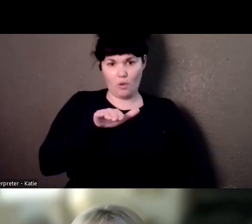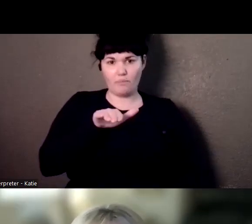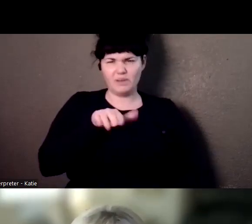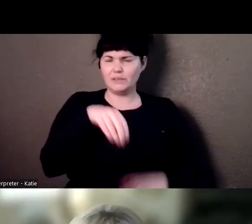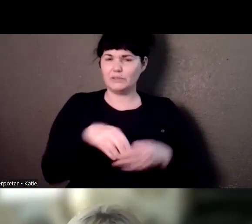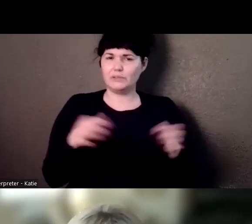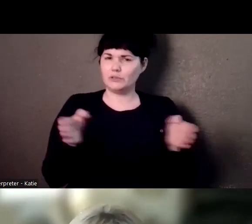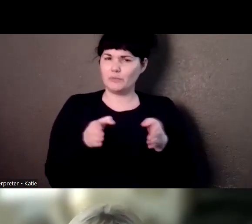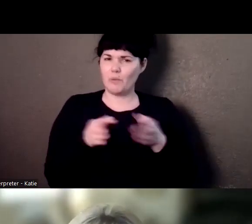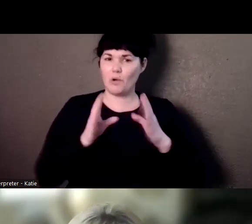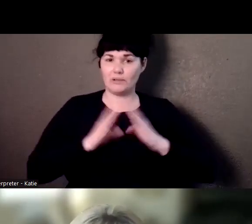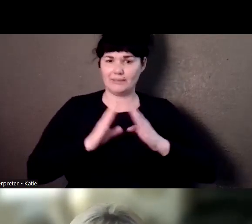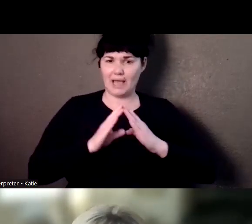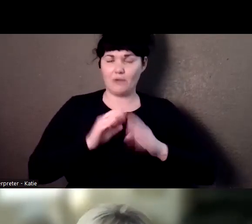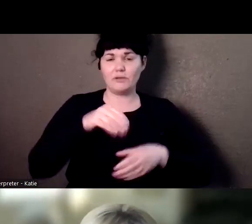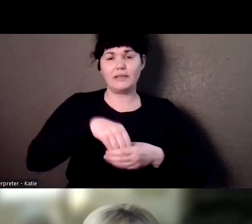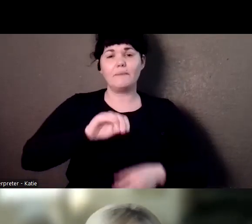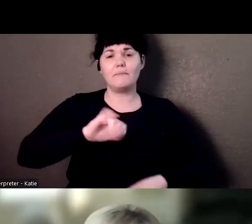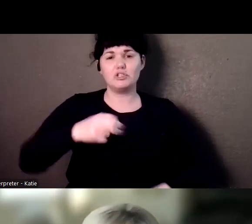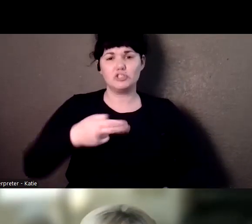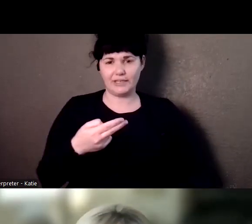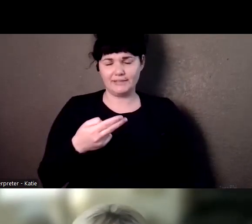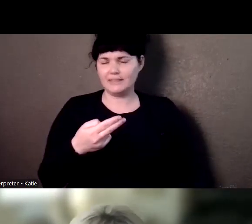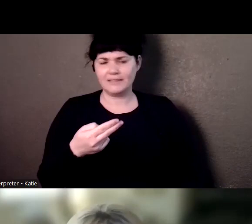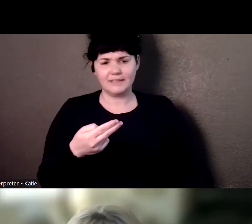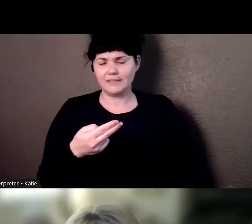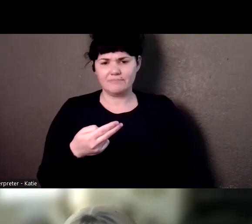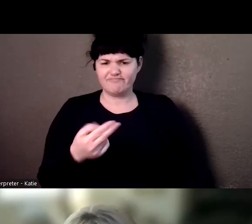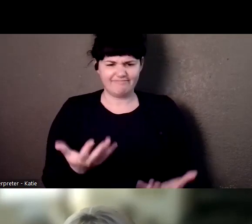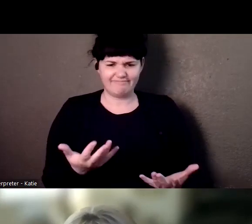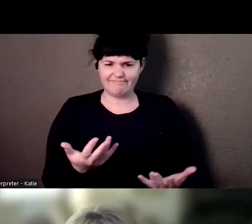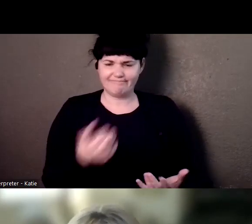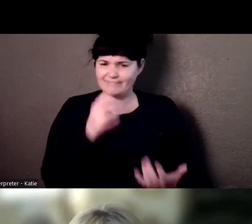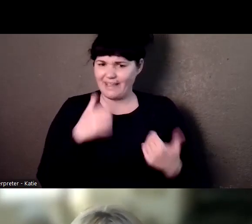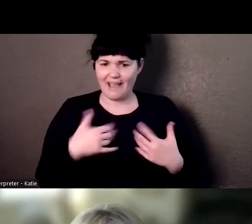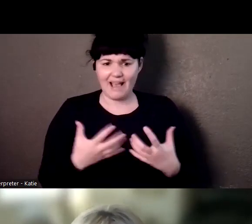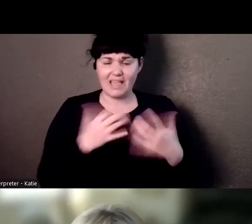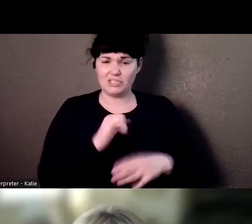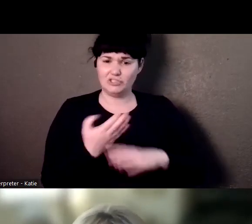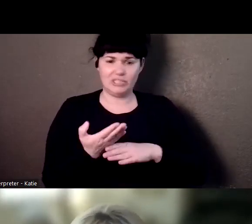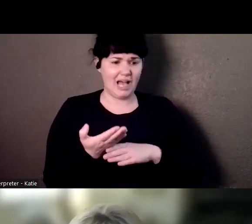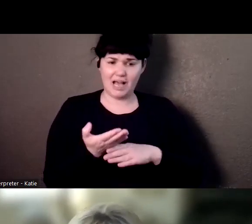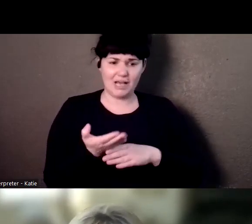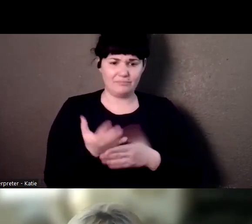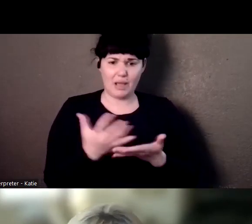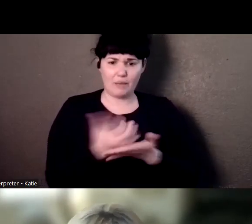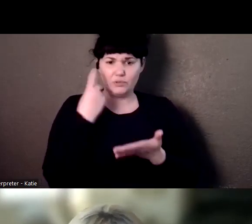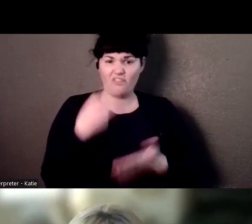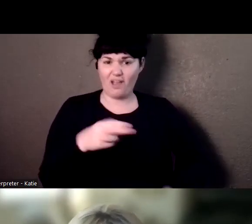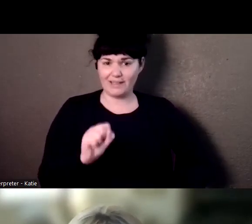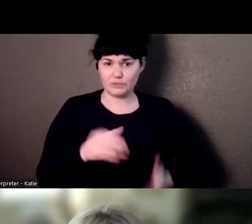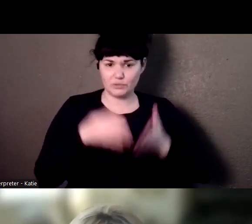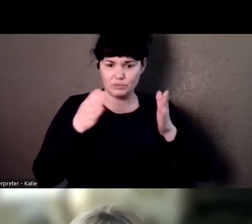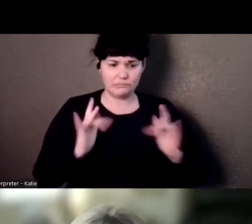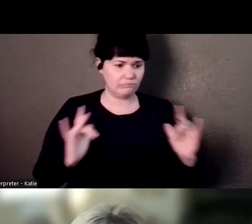in Michigan, and there wasn't a lot of job opportunities for high school students, but I was lucky enough to get